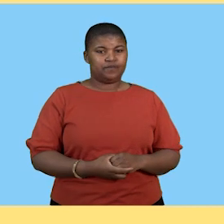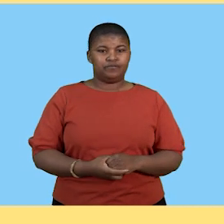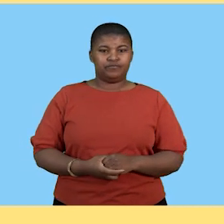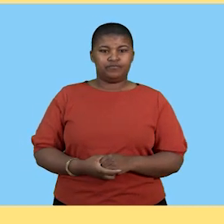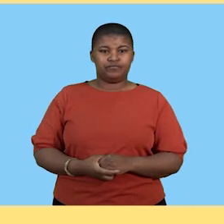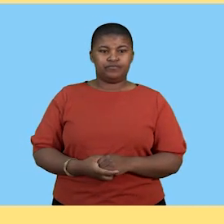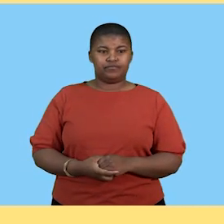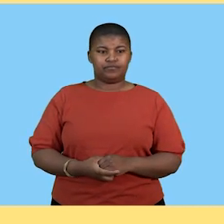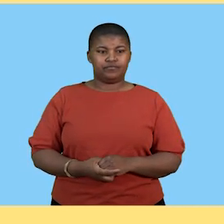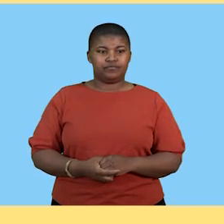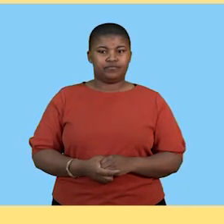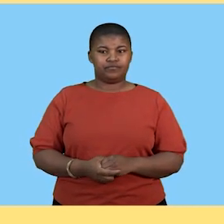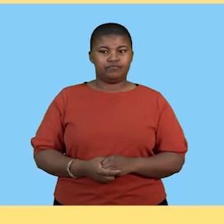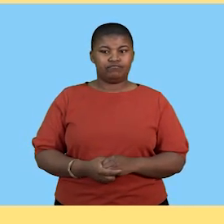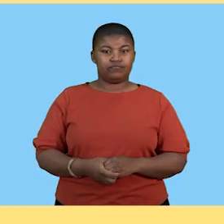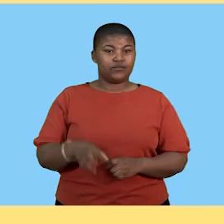1,850.